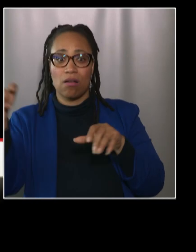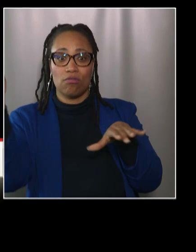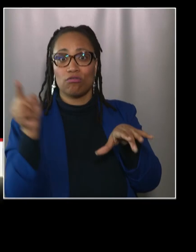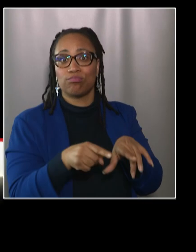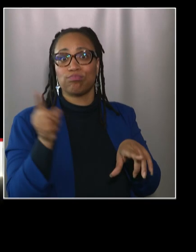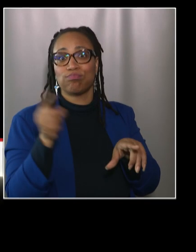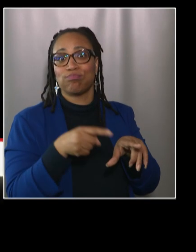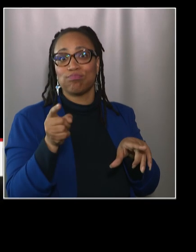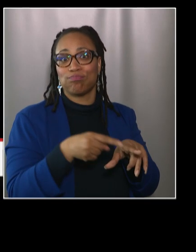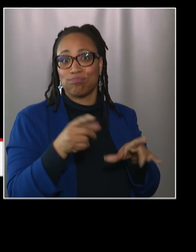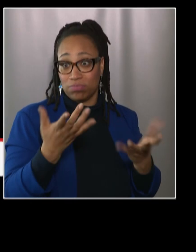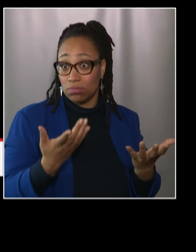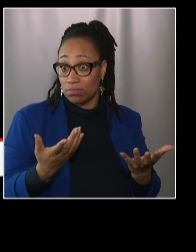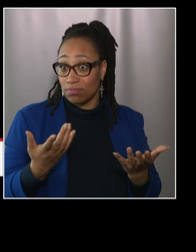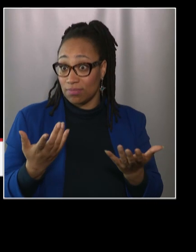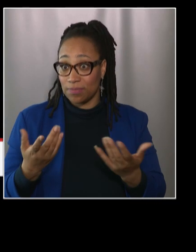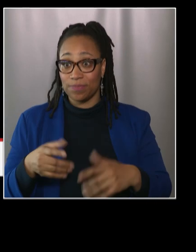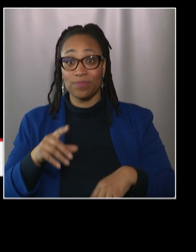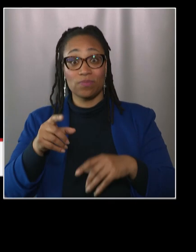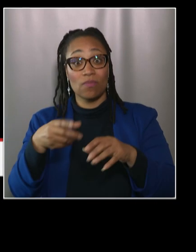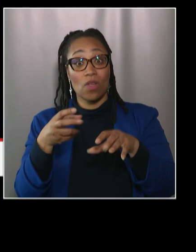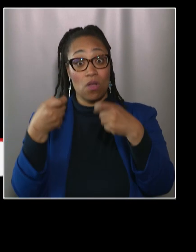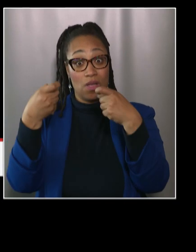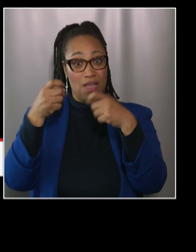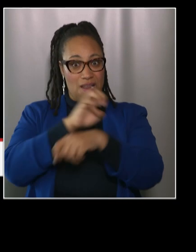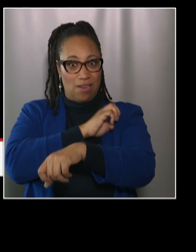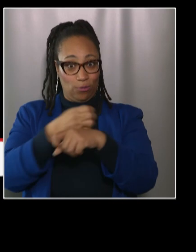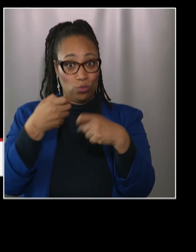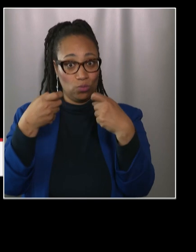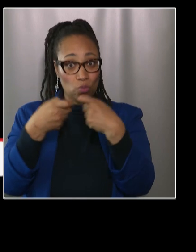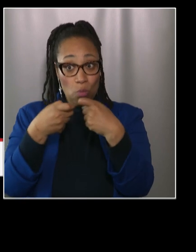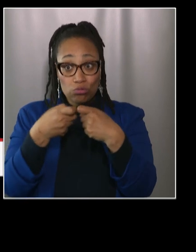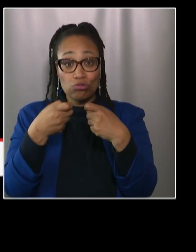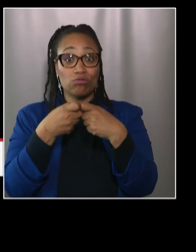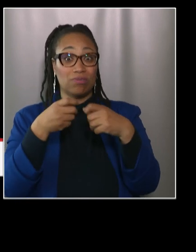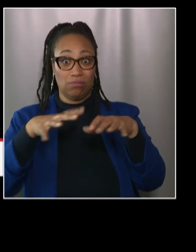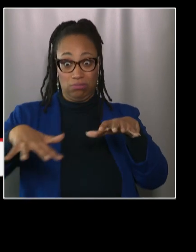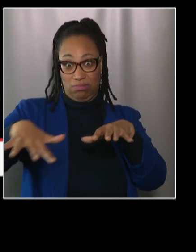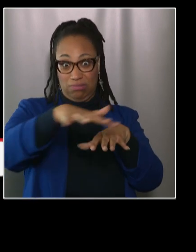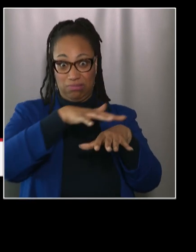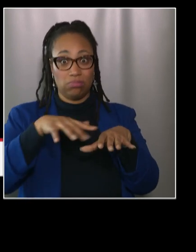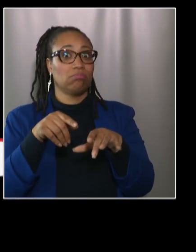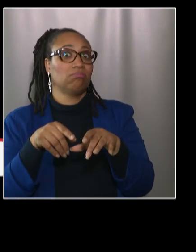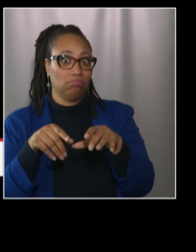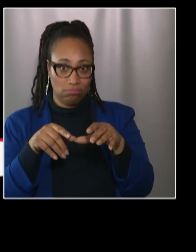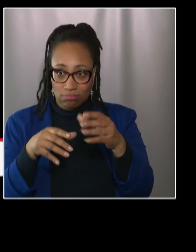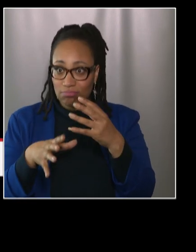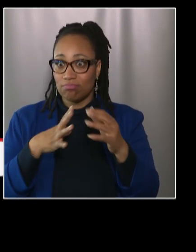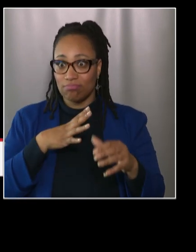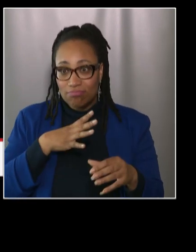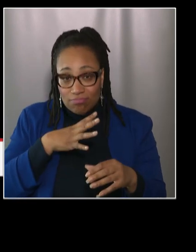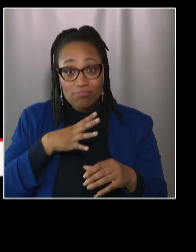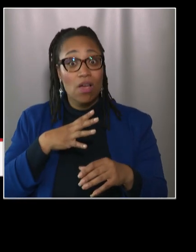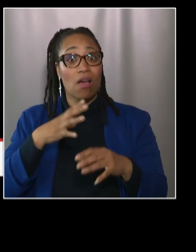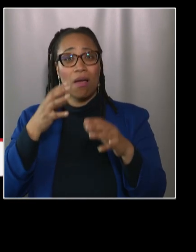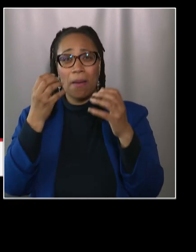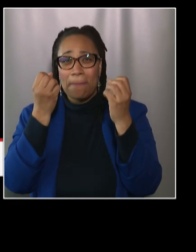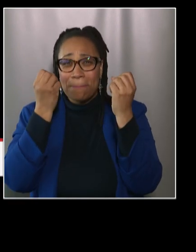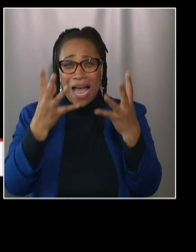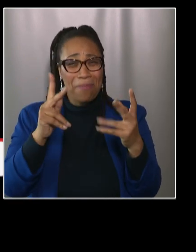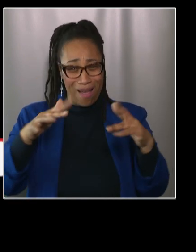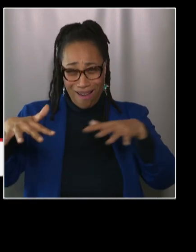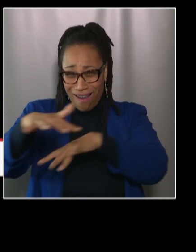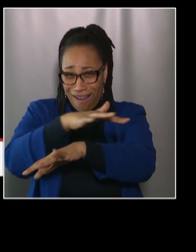global communities. Together, these projects have brought a dynamic and vibrant new community to Columbia Heights